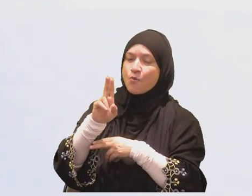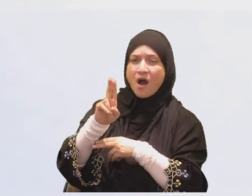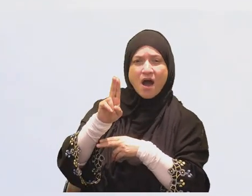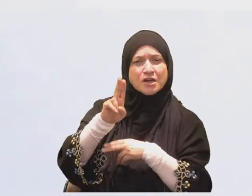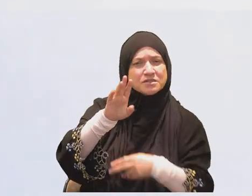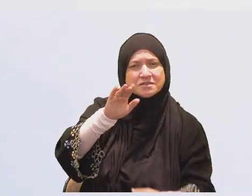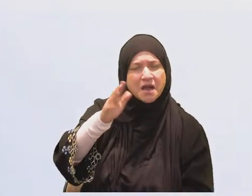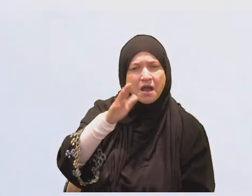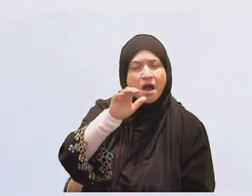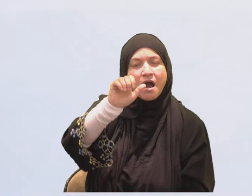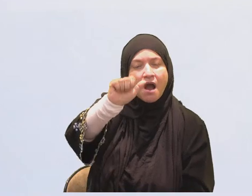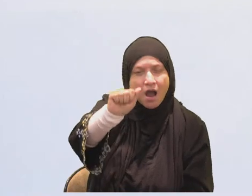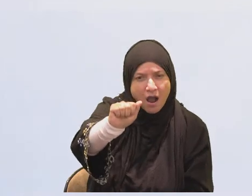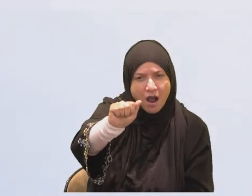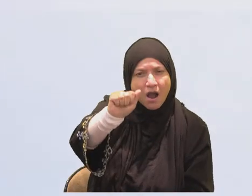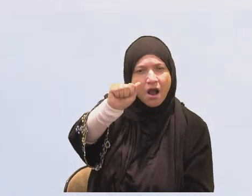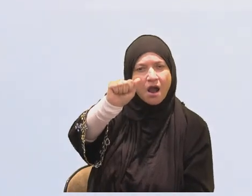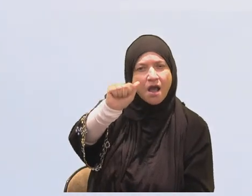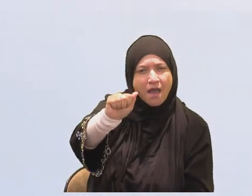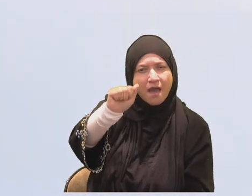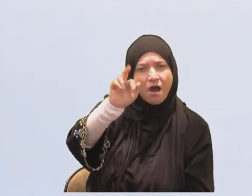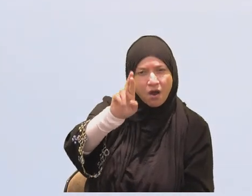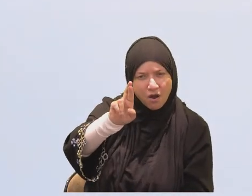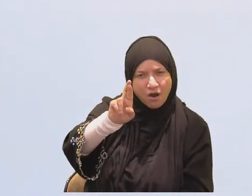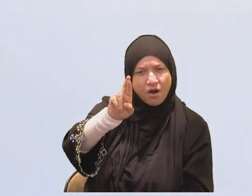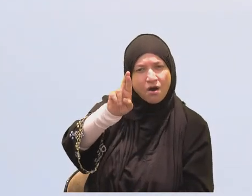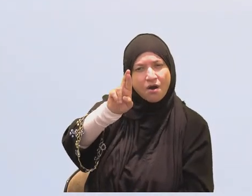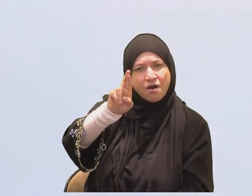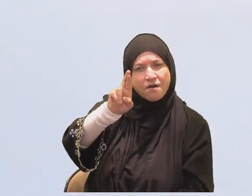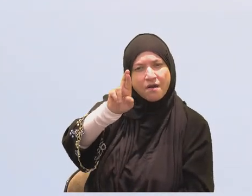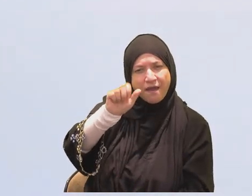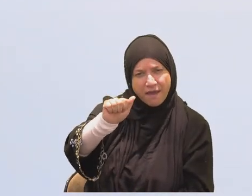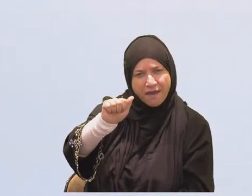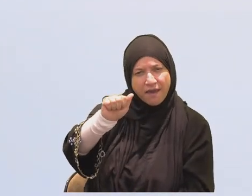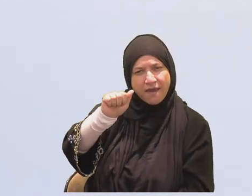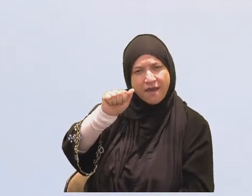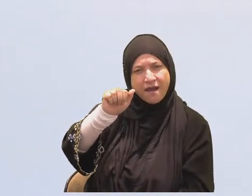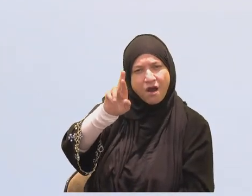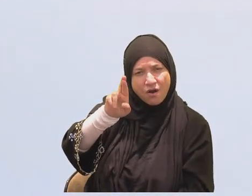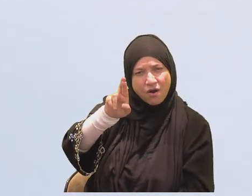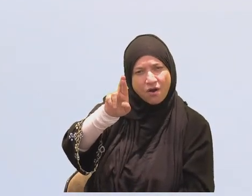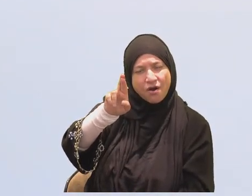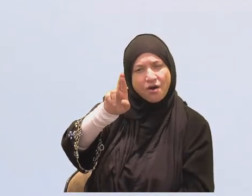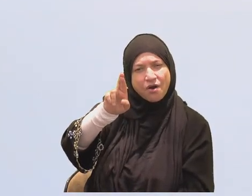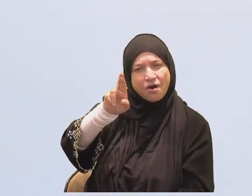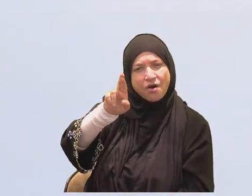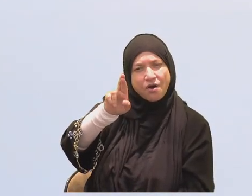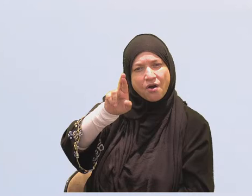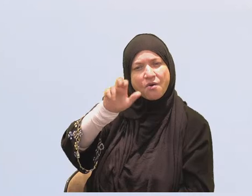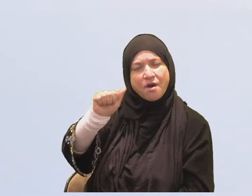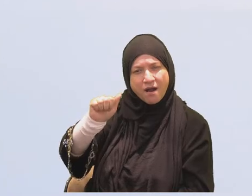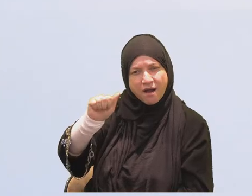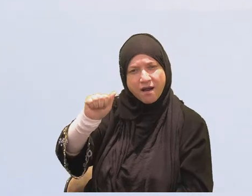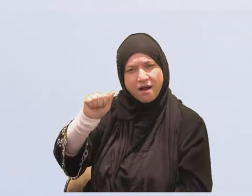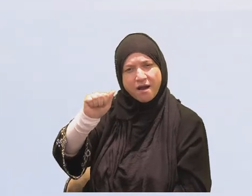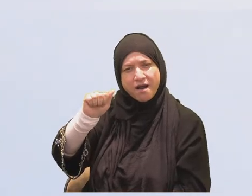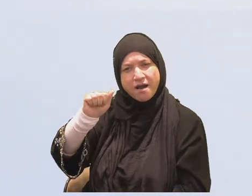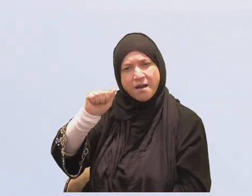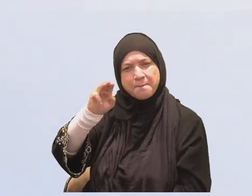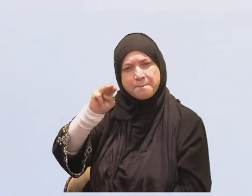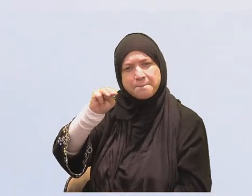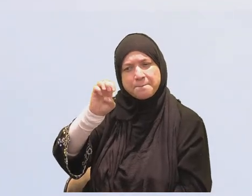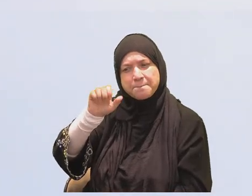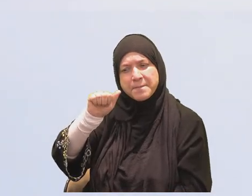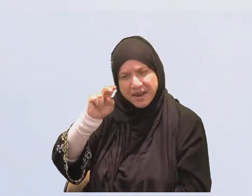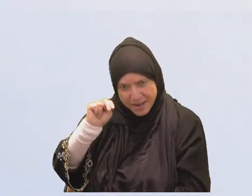merciful. He has taught the Quran. He has created the human. And